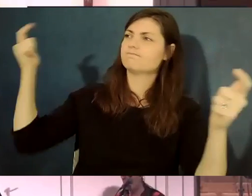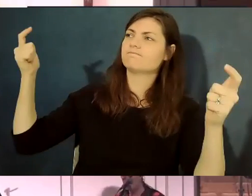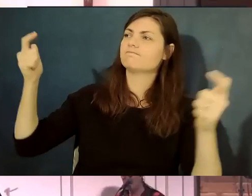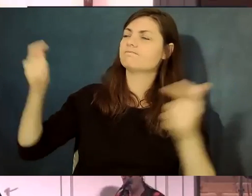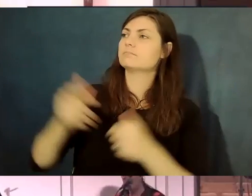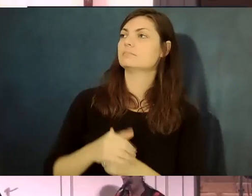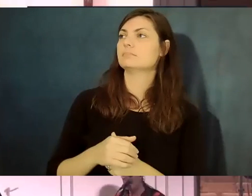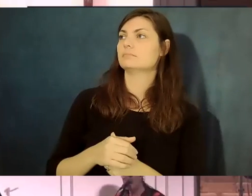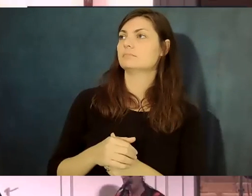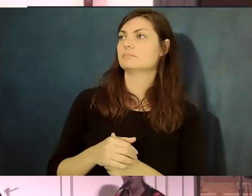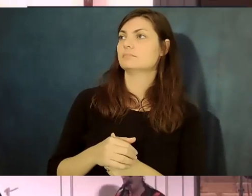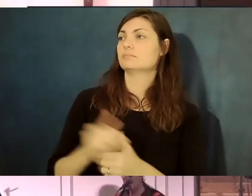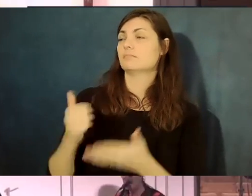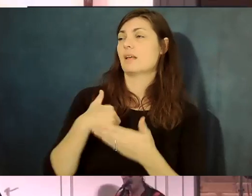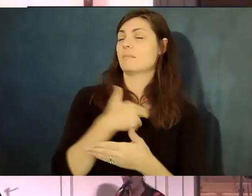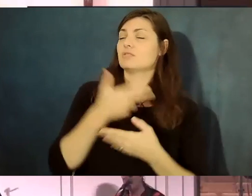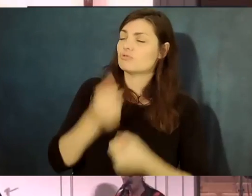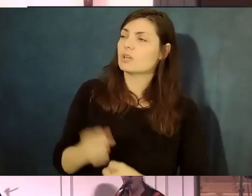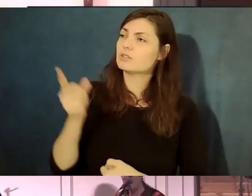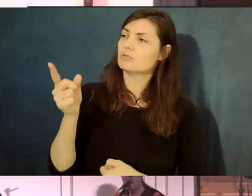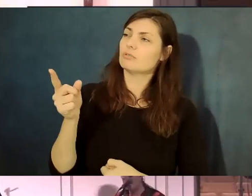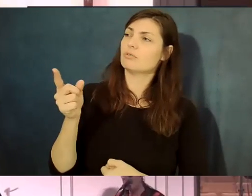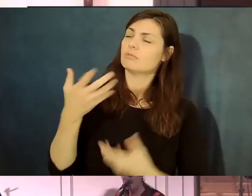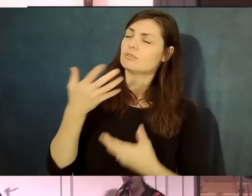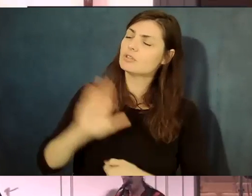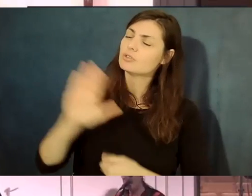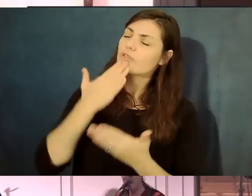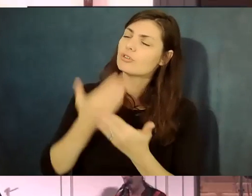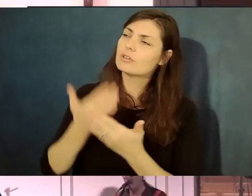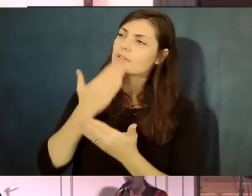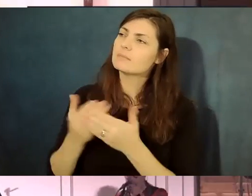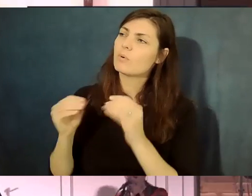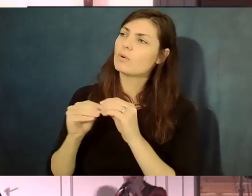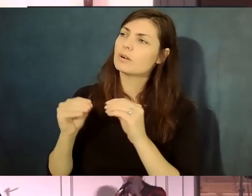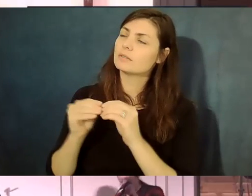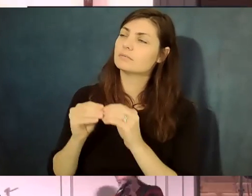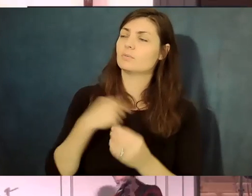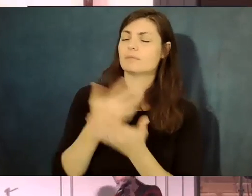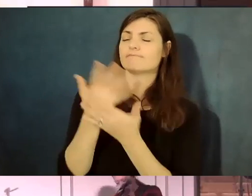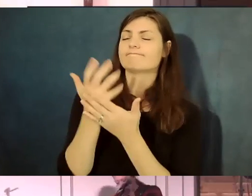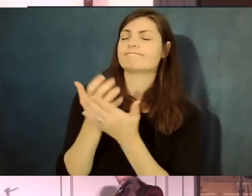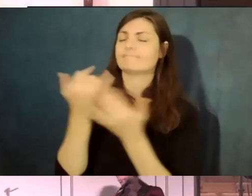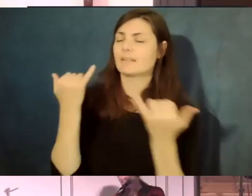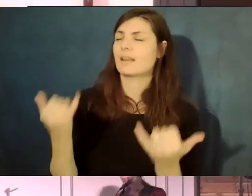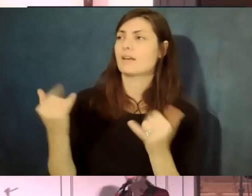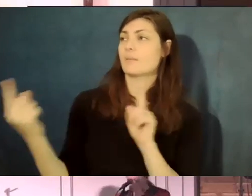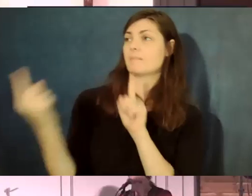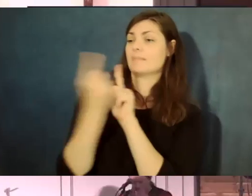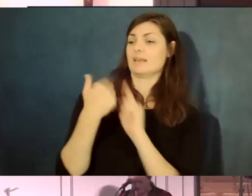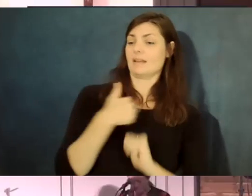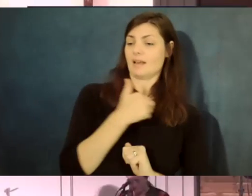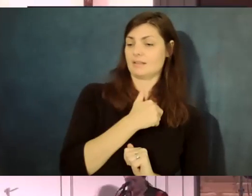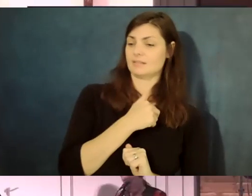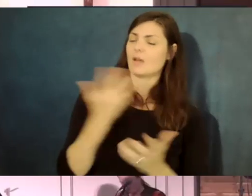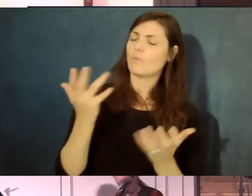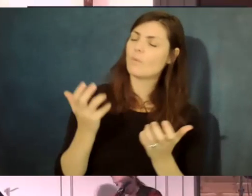And Lord, we would trust your goodness in our need, Lord. We cry out to you now. Meet us. I pray we would meet with you in this